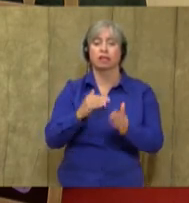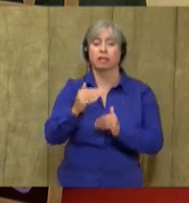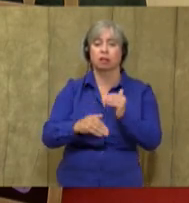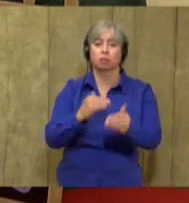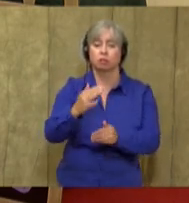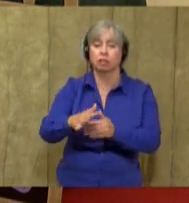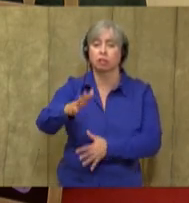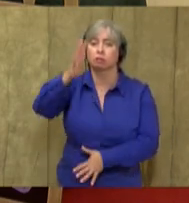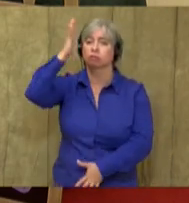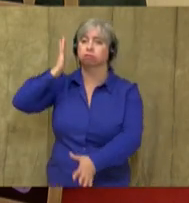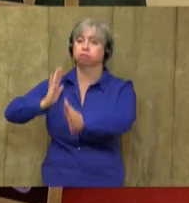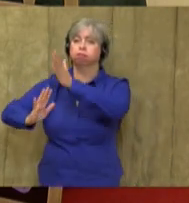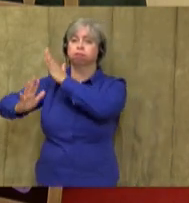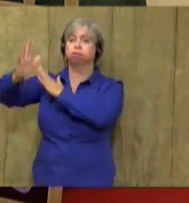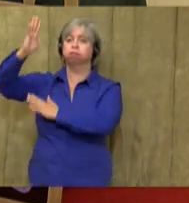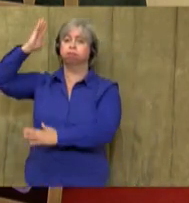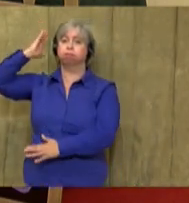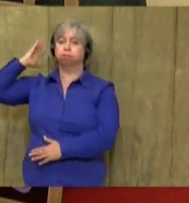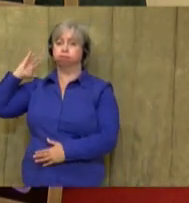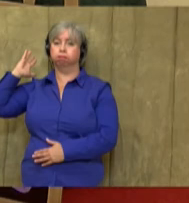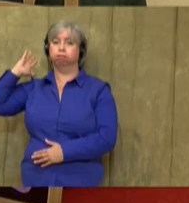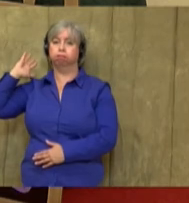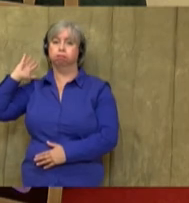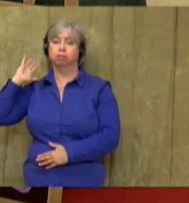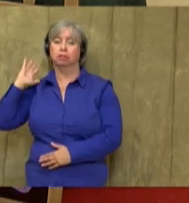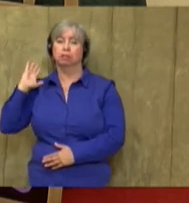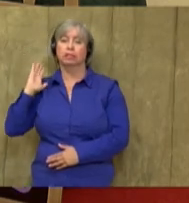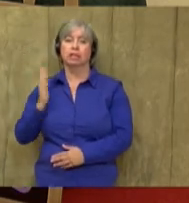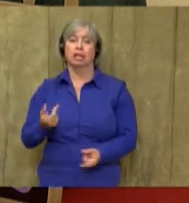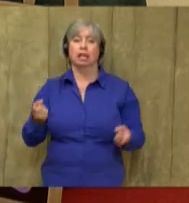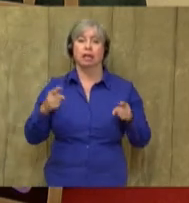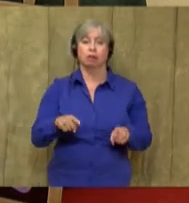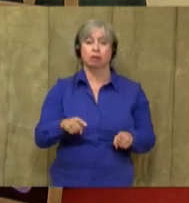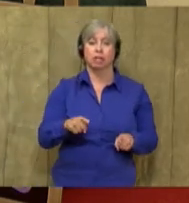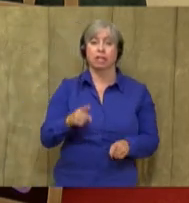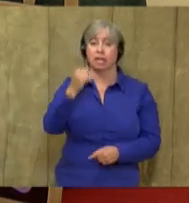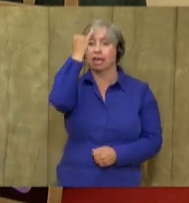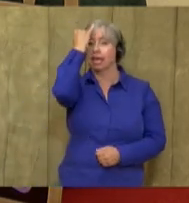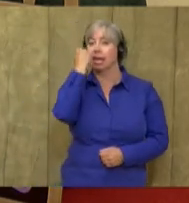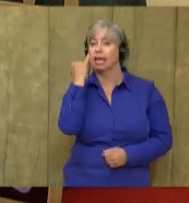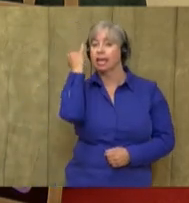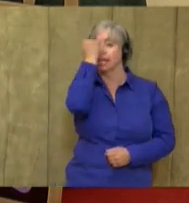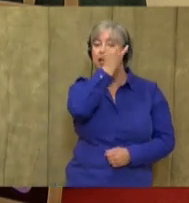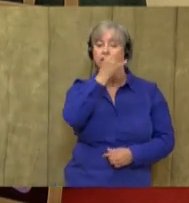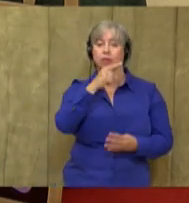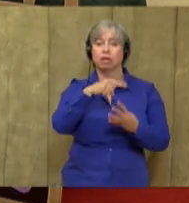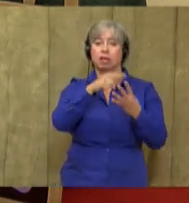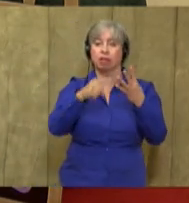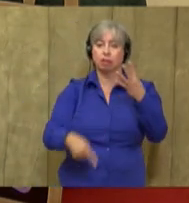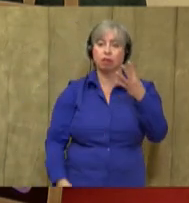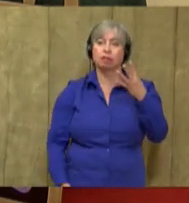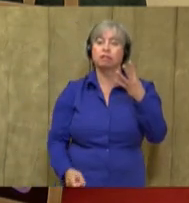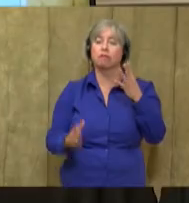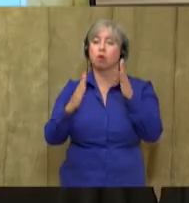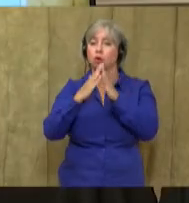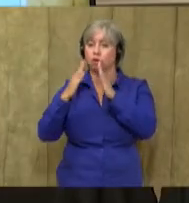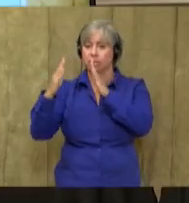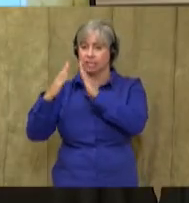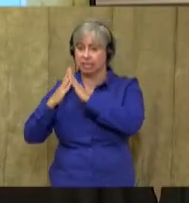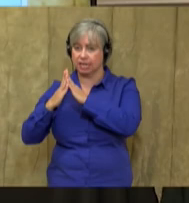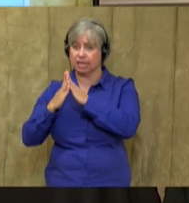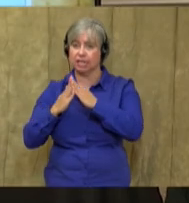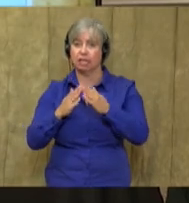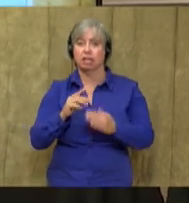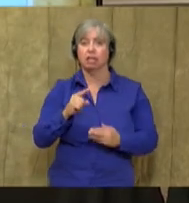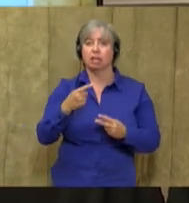beginnings of the Renaissance time period, it's going to primarily happen in Italy. There are four primary cities that it's going to occur